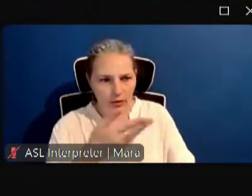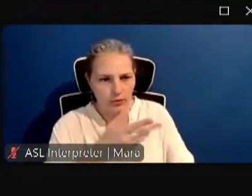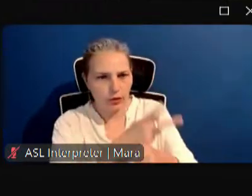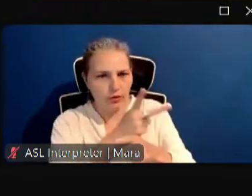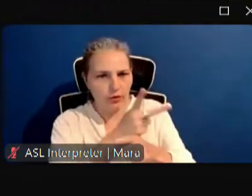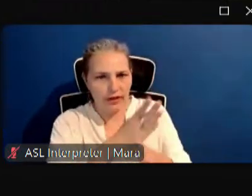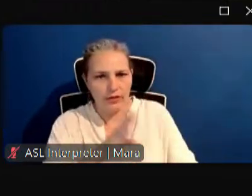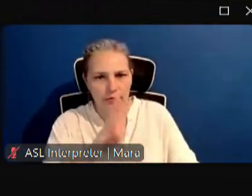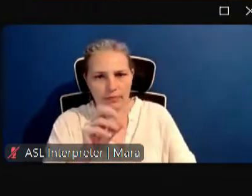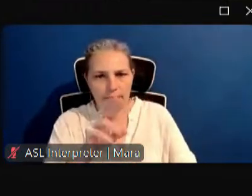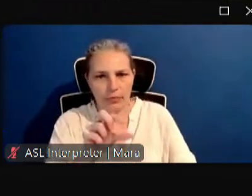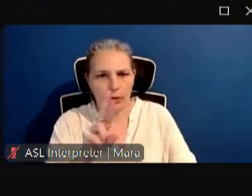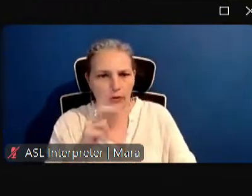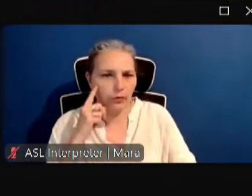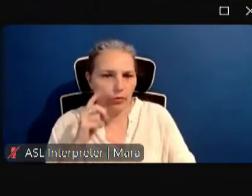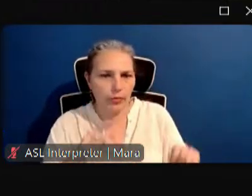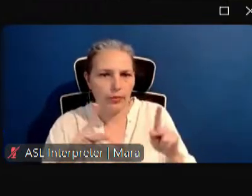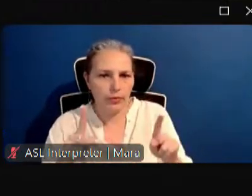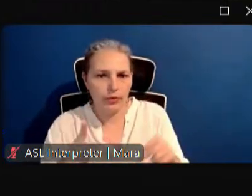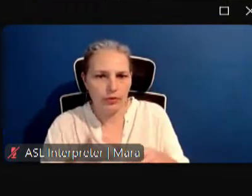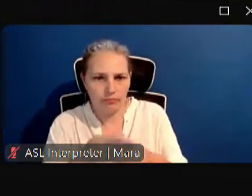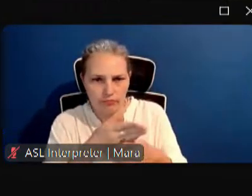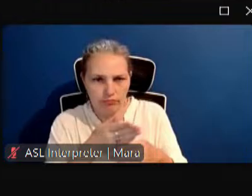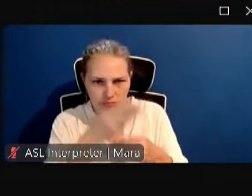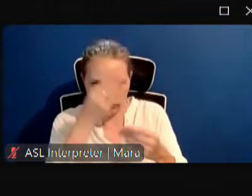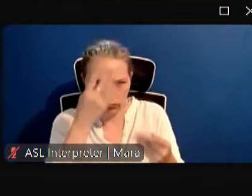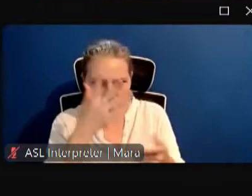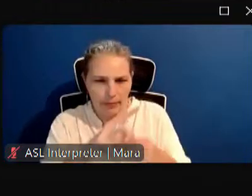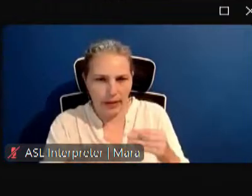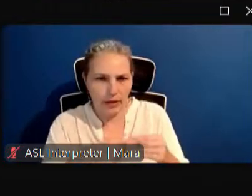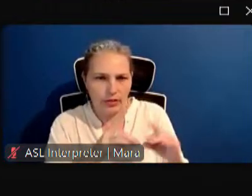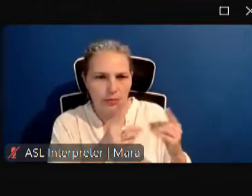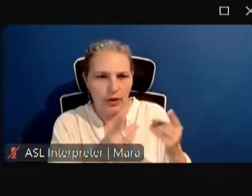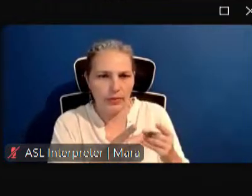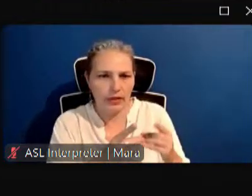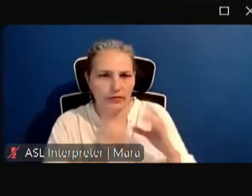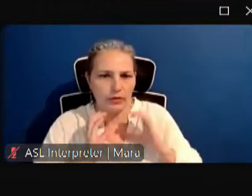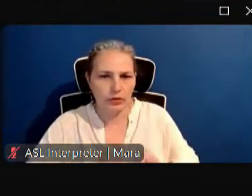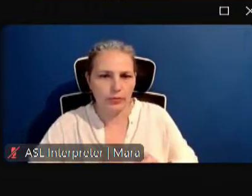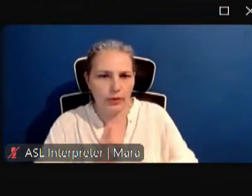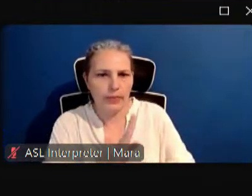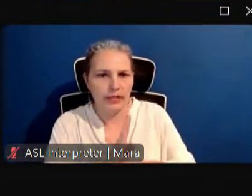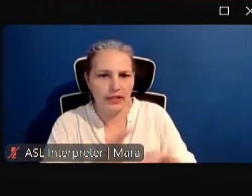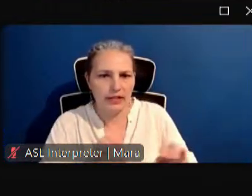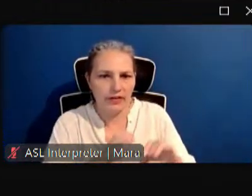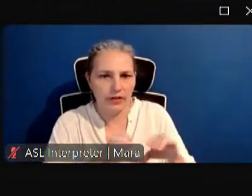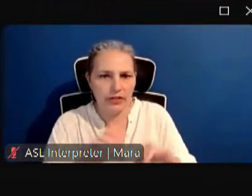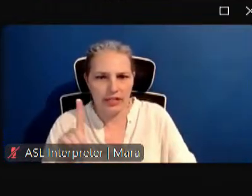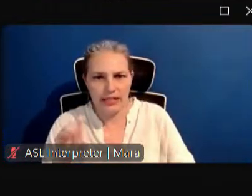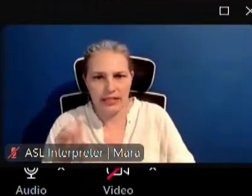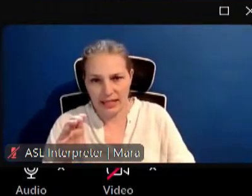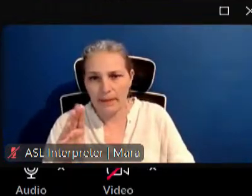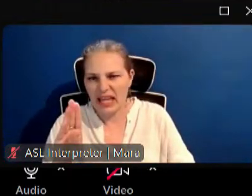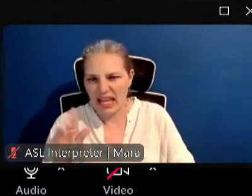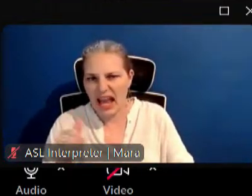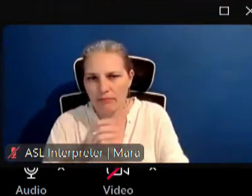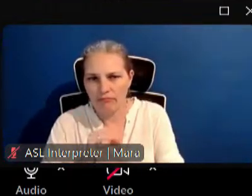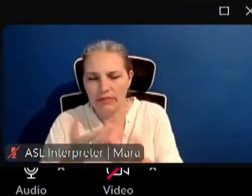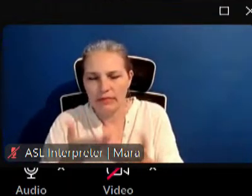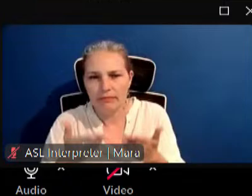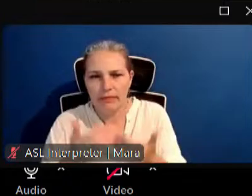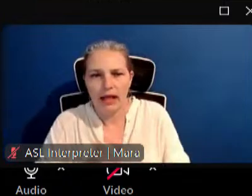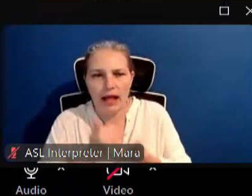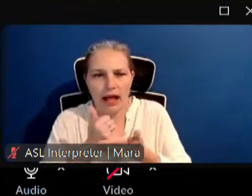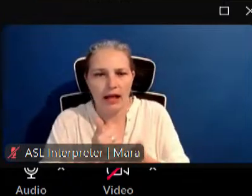to share an update from the Department of Consumer and Business Affairs. DCBA is here to help residents recover from this disaster. Our goal is to ensure